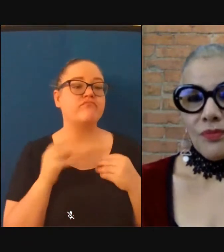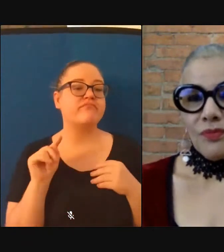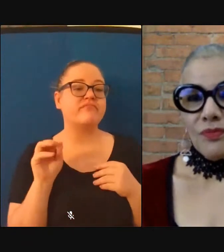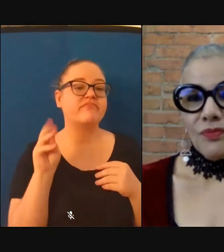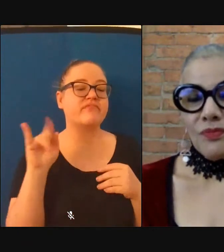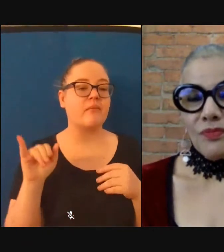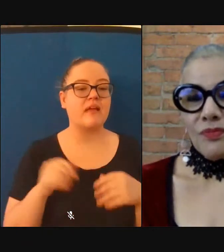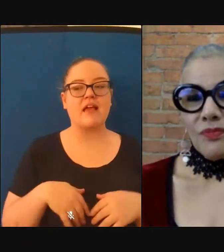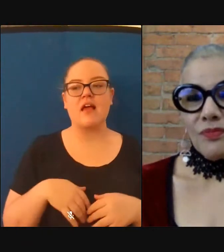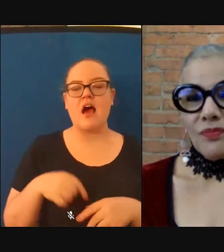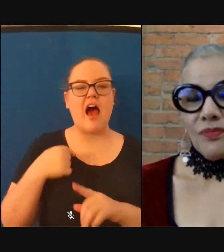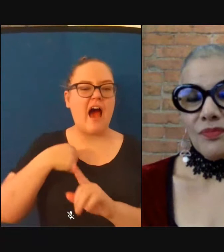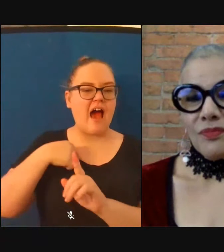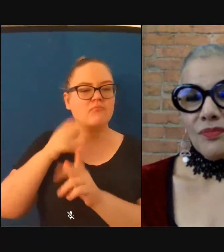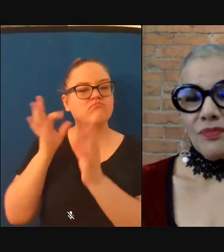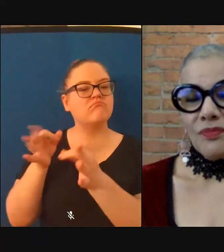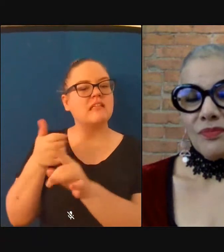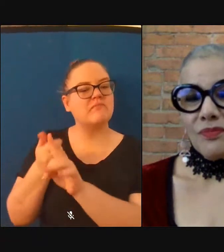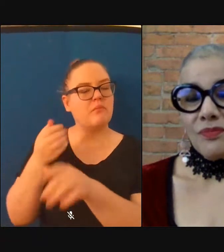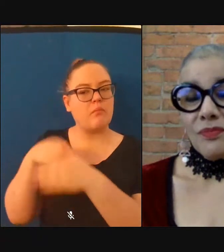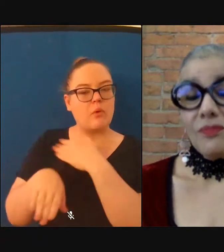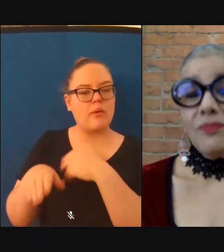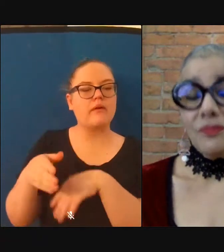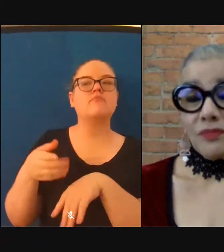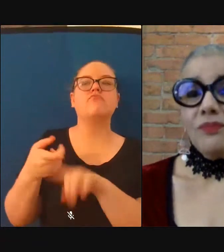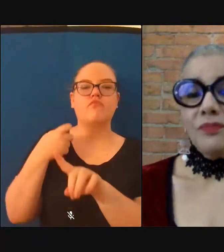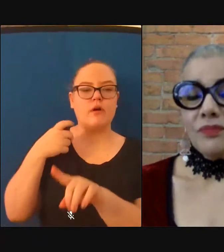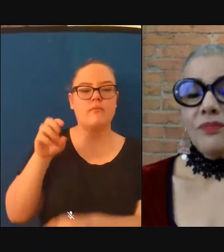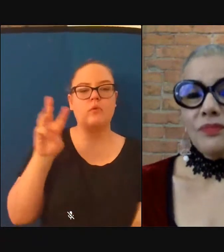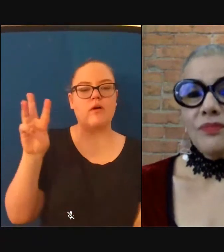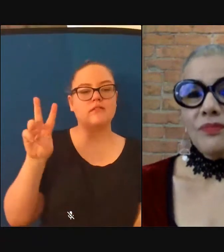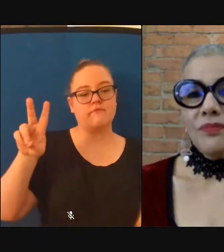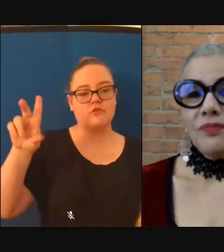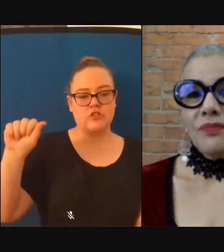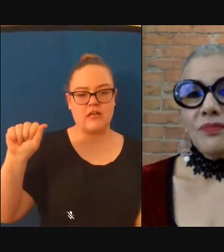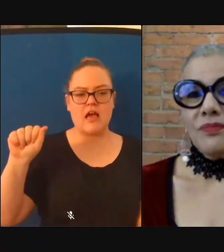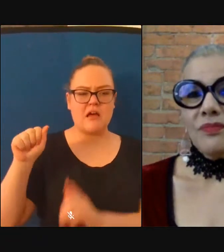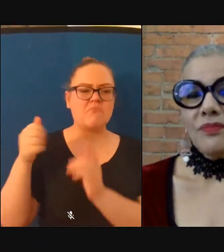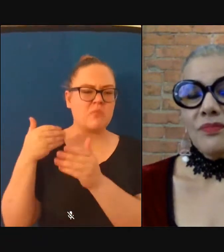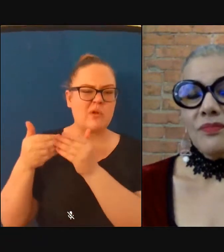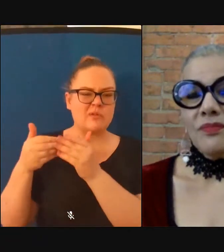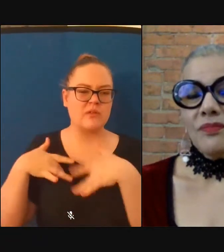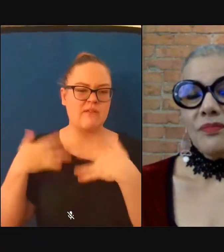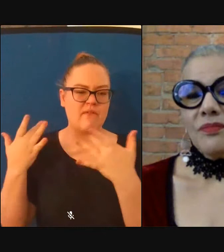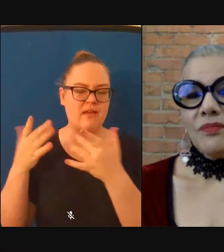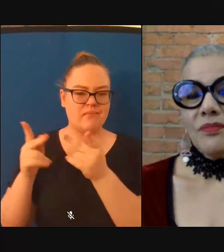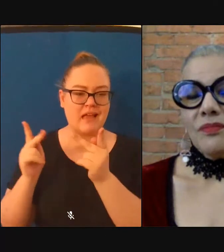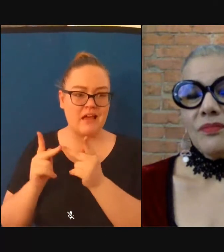like relatively close to where the event was supposed to take place in Kentucky. And I got pretty deep into the planning chats for